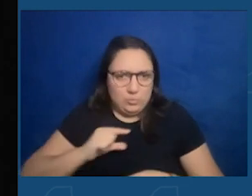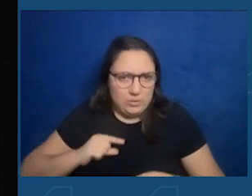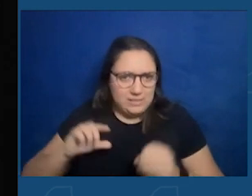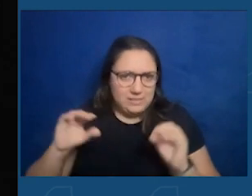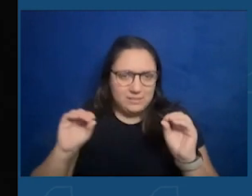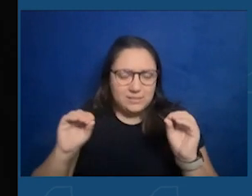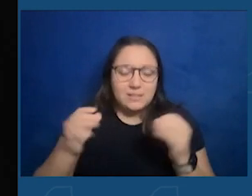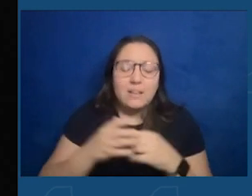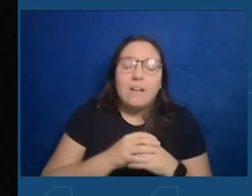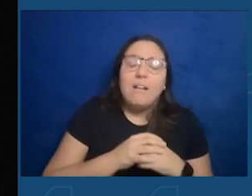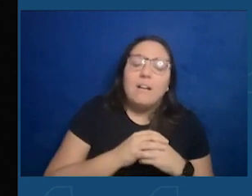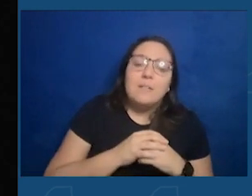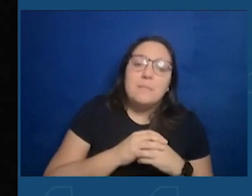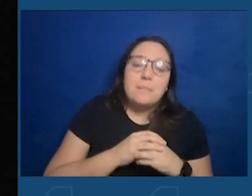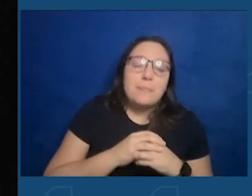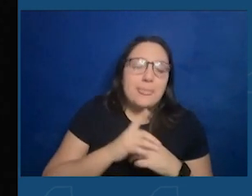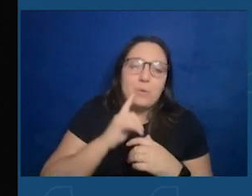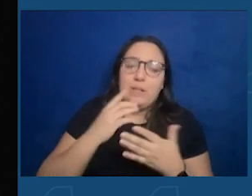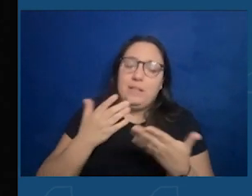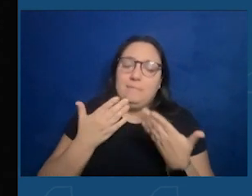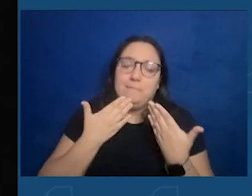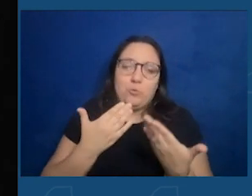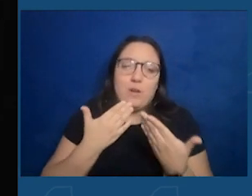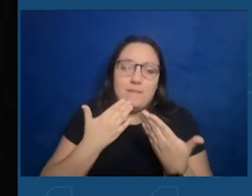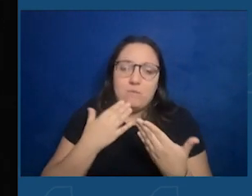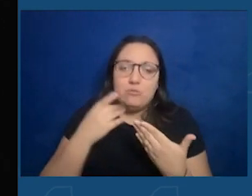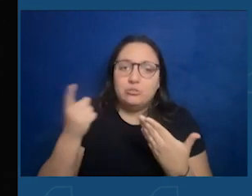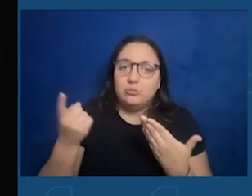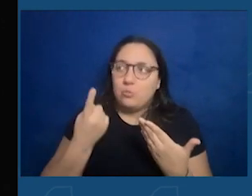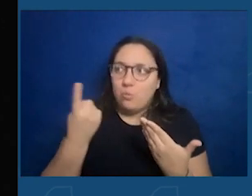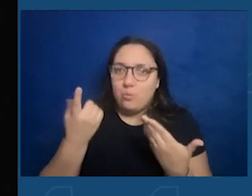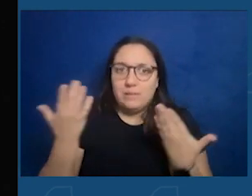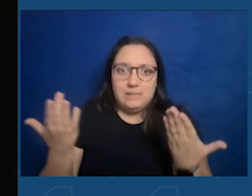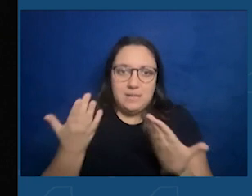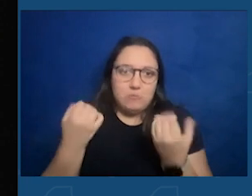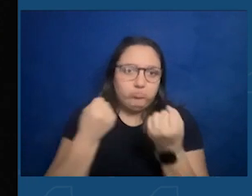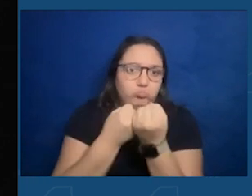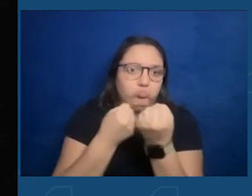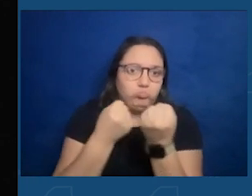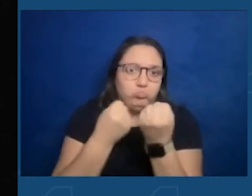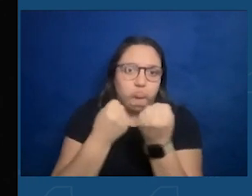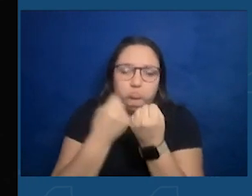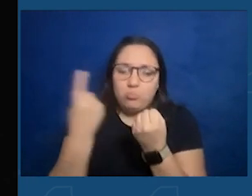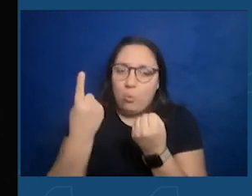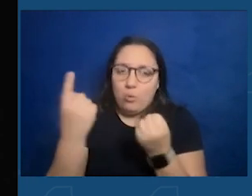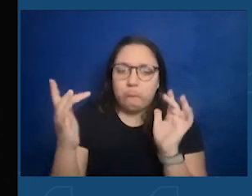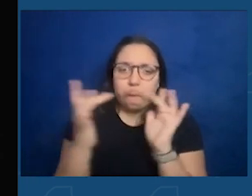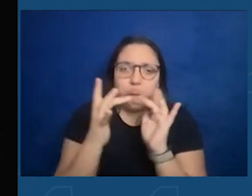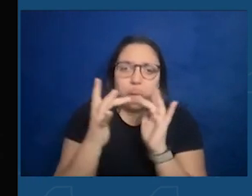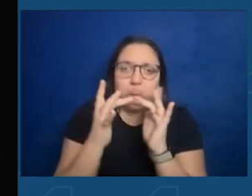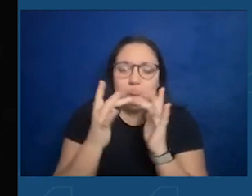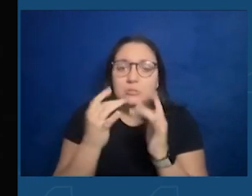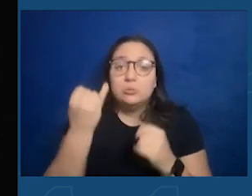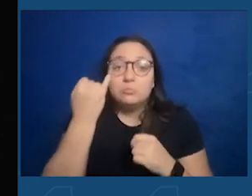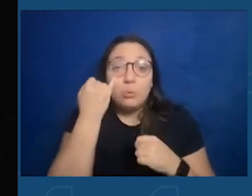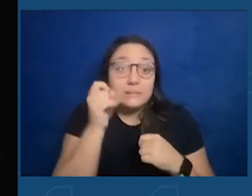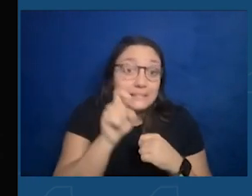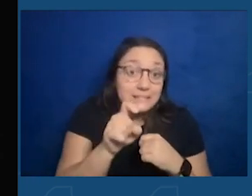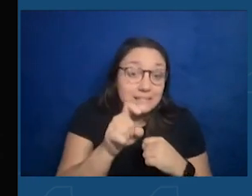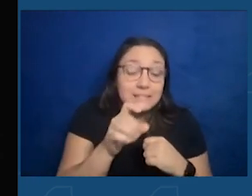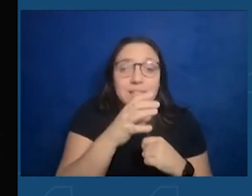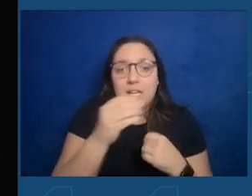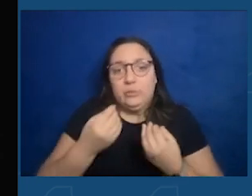thankful that she is always on our side, always reaches out, whether in times of need or times of